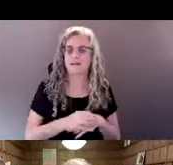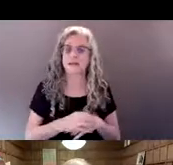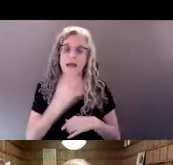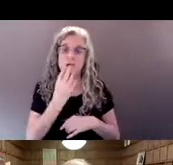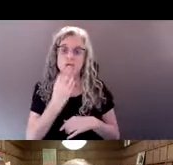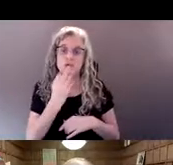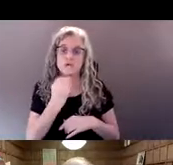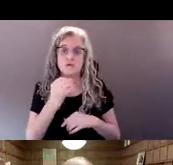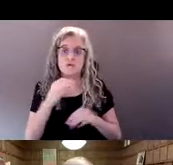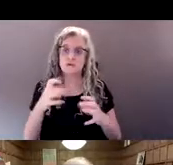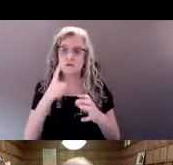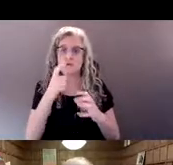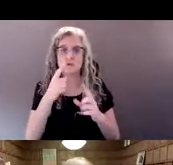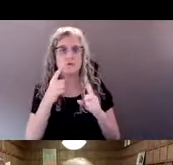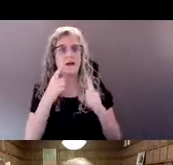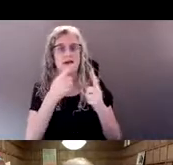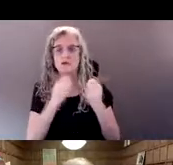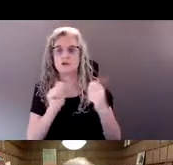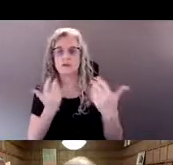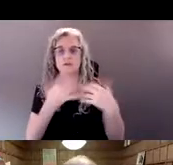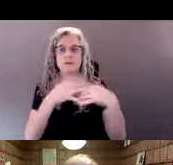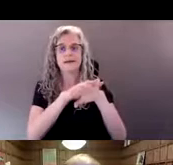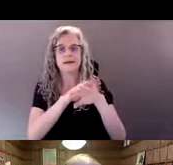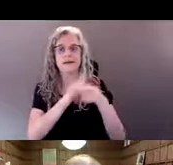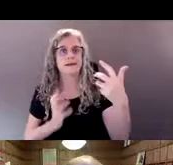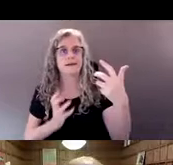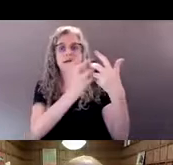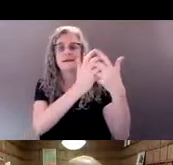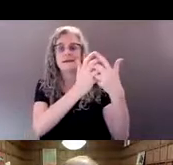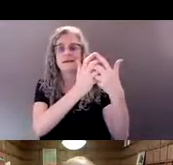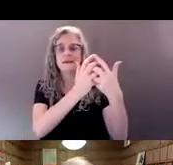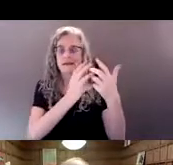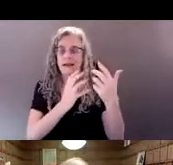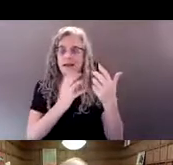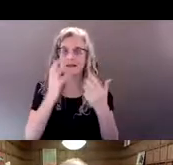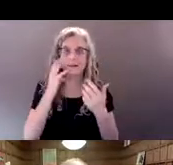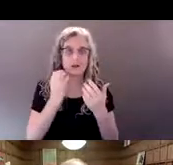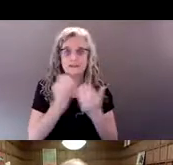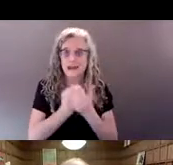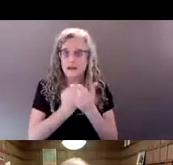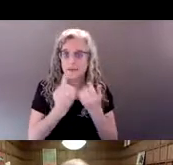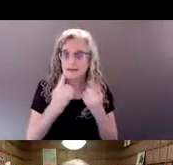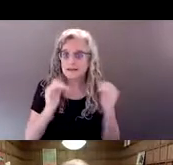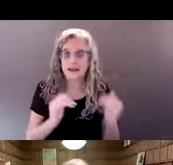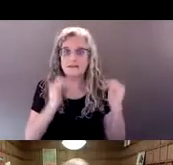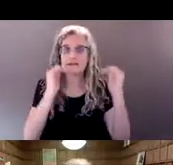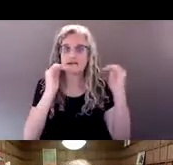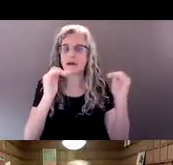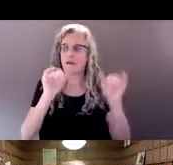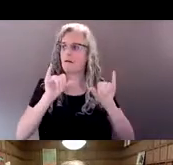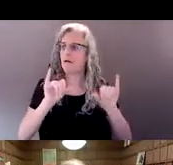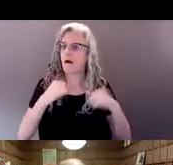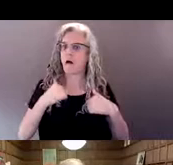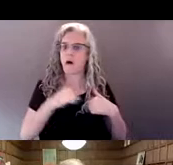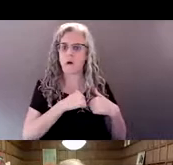striven to reach the bourgeoisie. They had been economically successful. They had identified themselves with capital, not